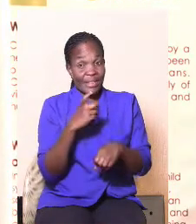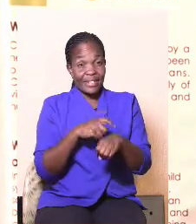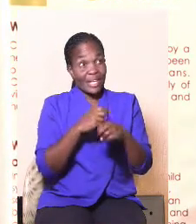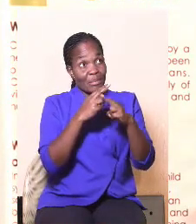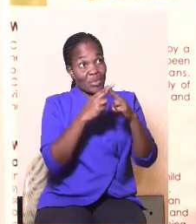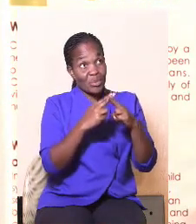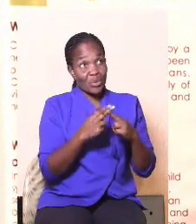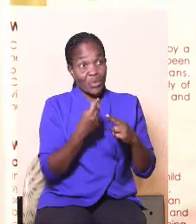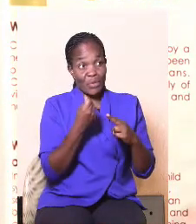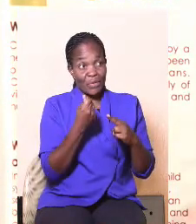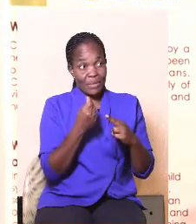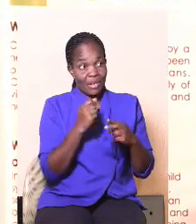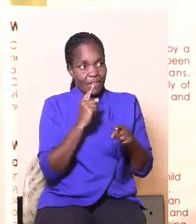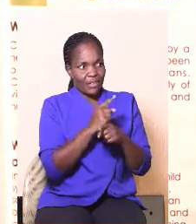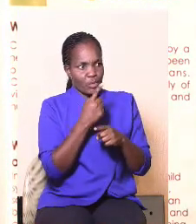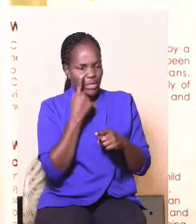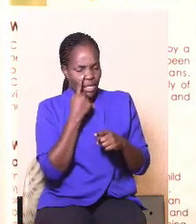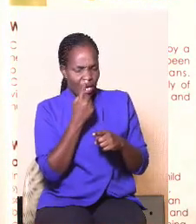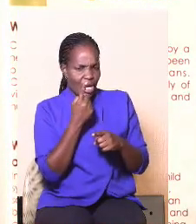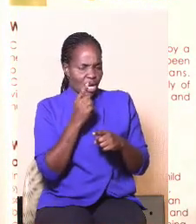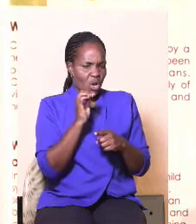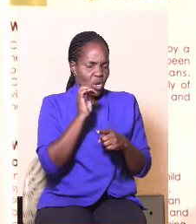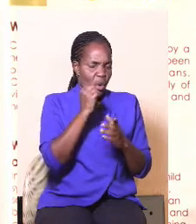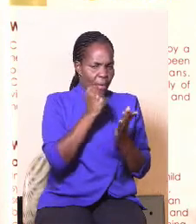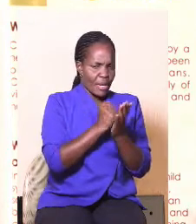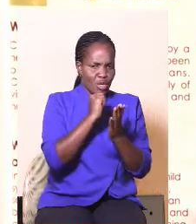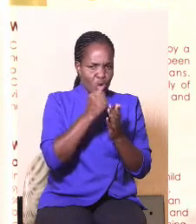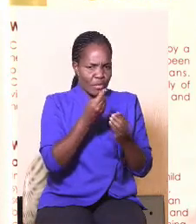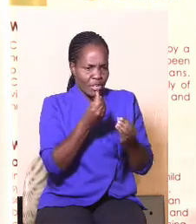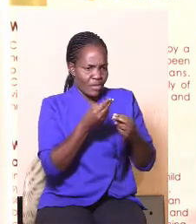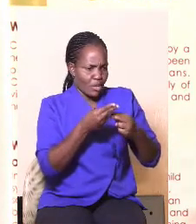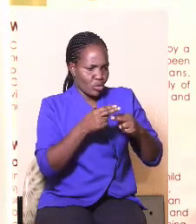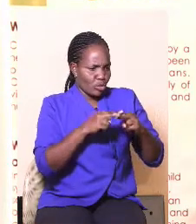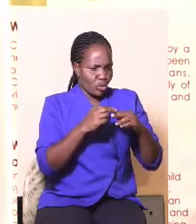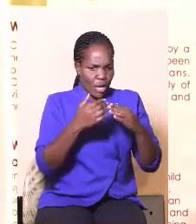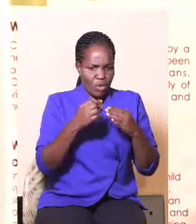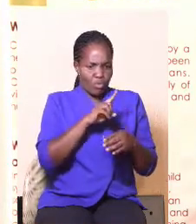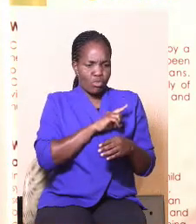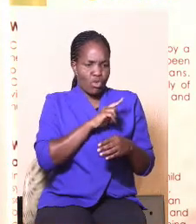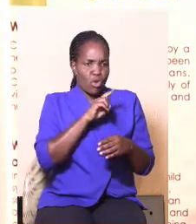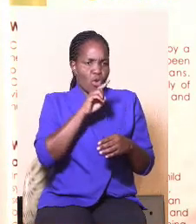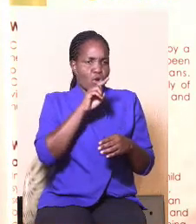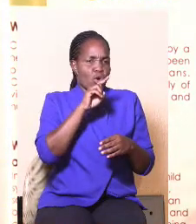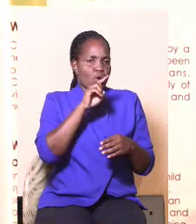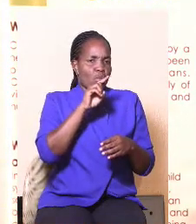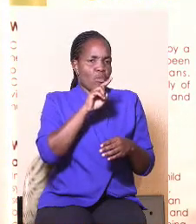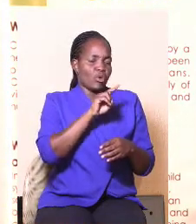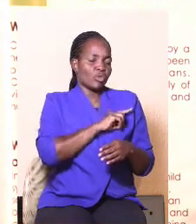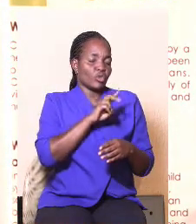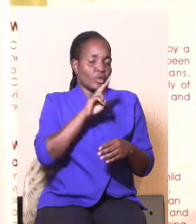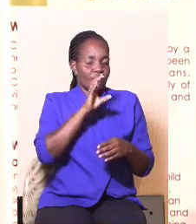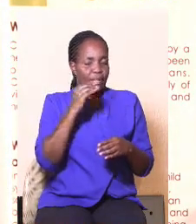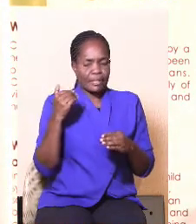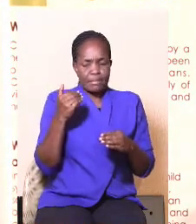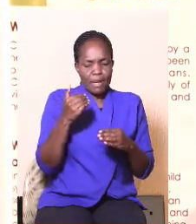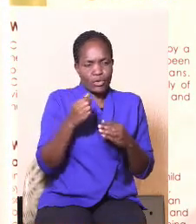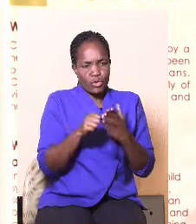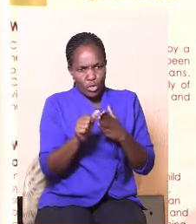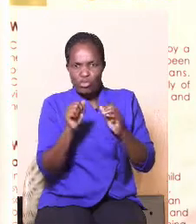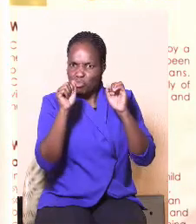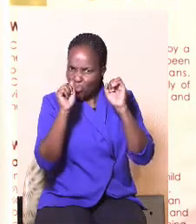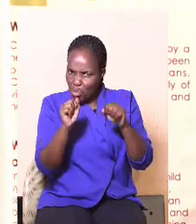bank will have to look at your cash flow, that, yeah, in the next 12 months or so, my cash flow will improve, and therefore I will be able to pay back. The banks